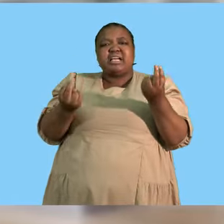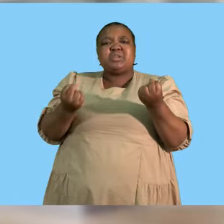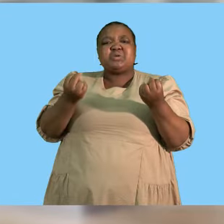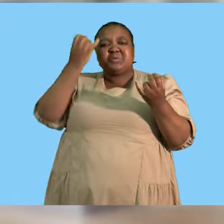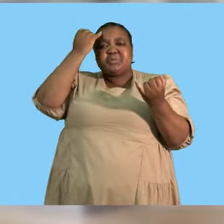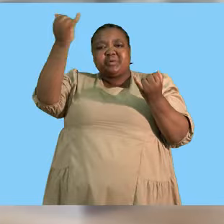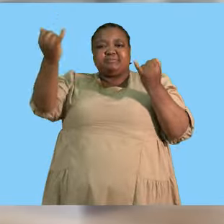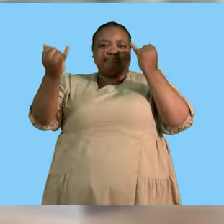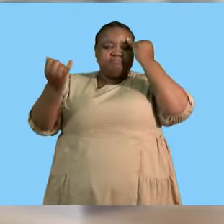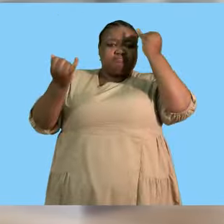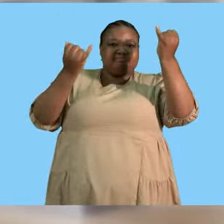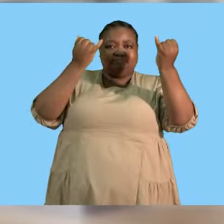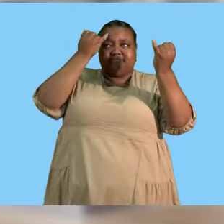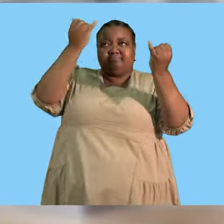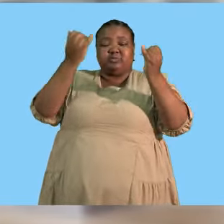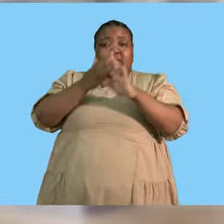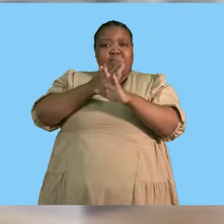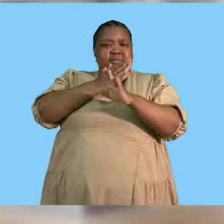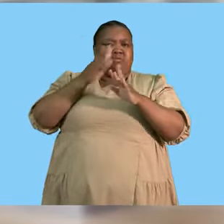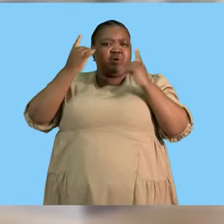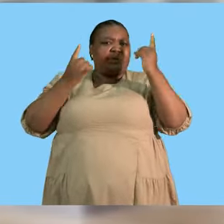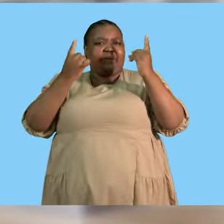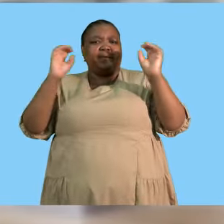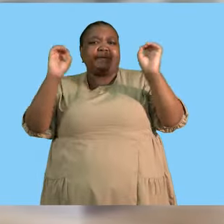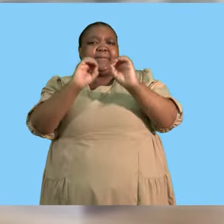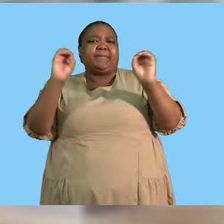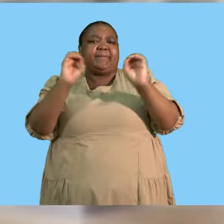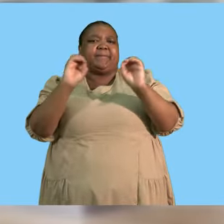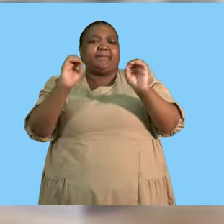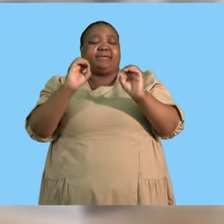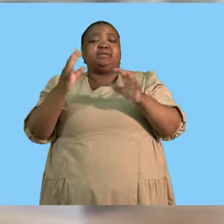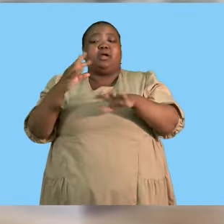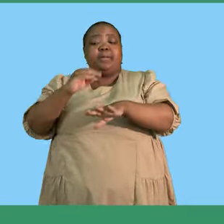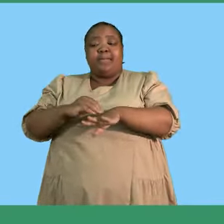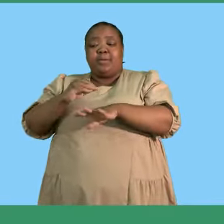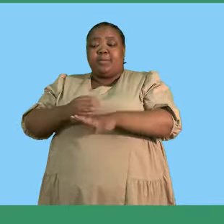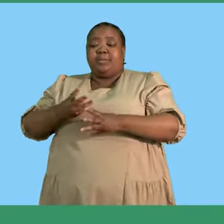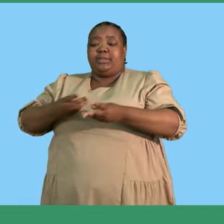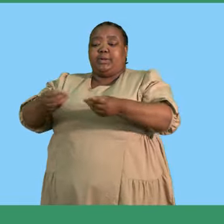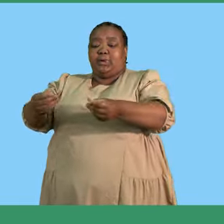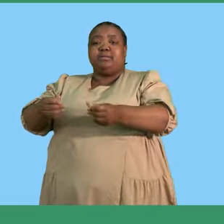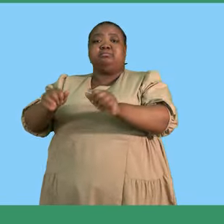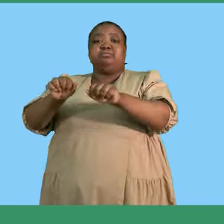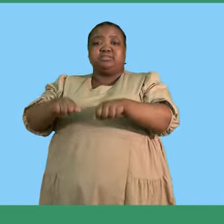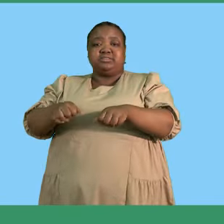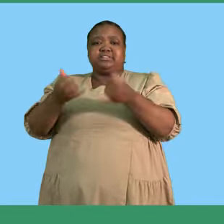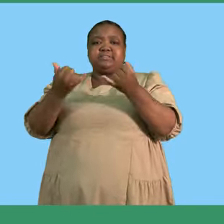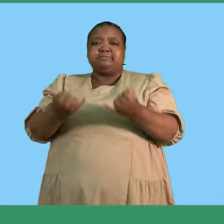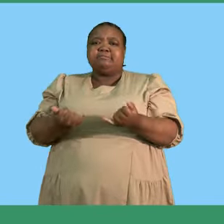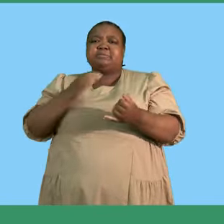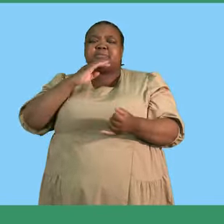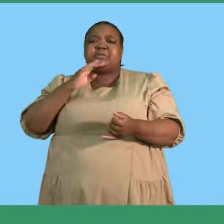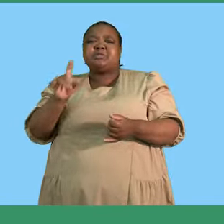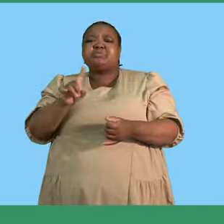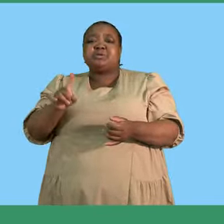with new ideas that someone else has never thought of before. But when we look at problem solving, we are